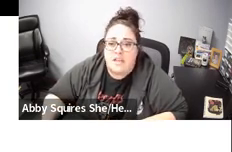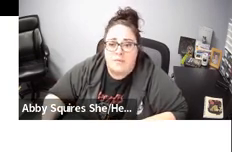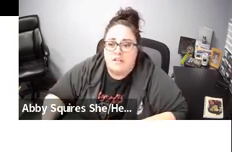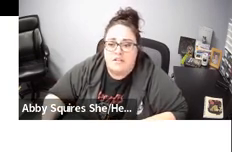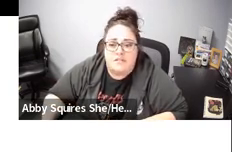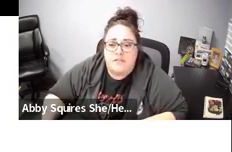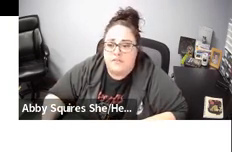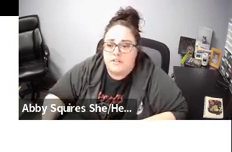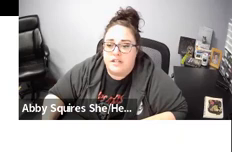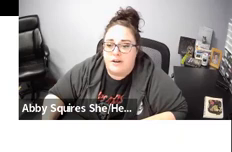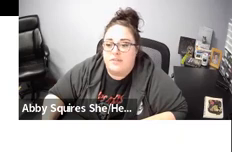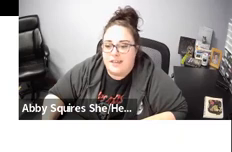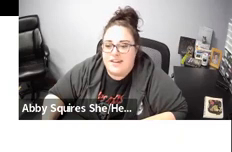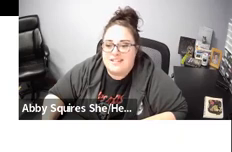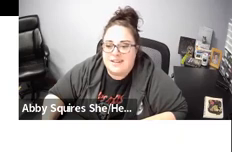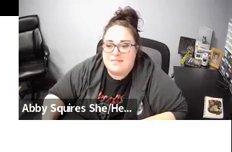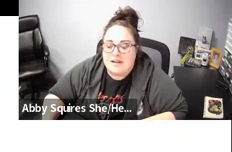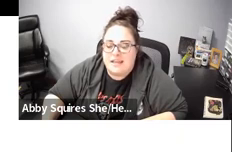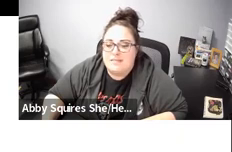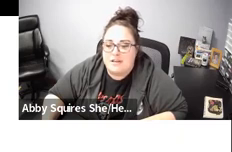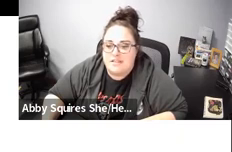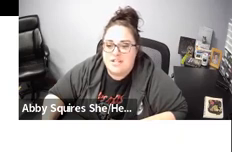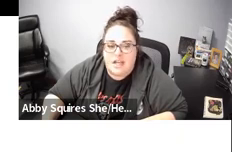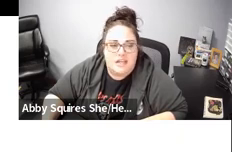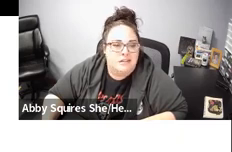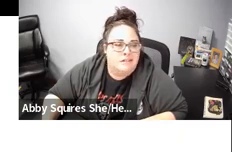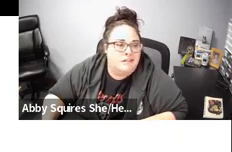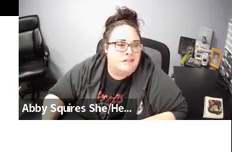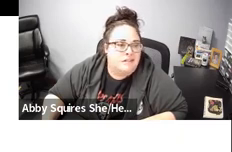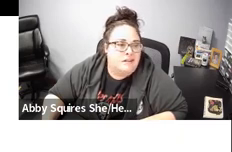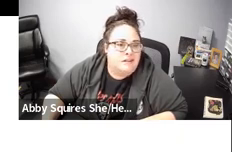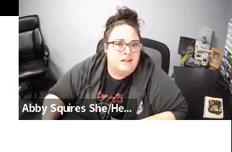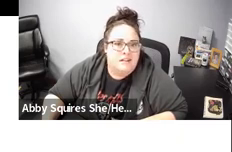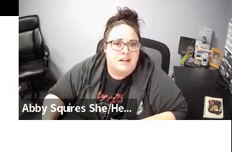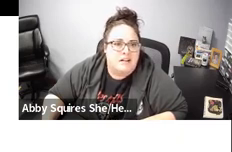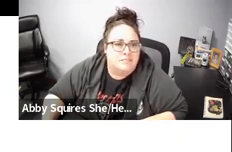So yeah, with that one, feel free. Oh, thank you, Asian A, put my email in the chat.